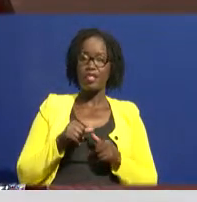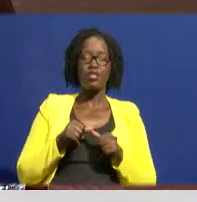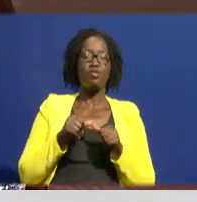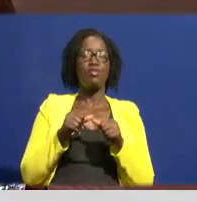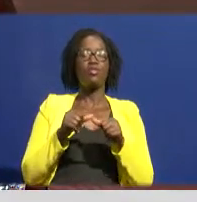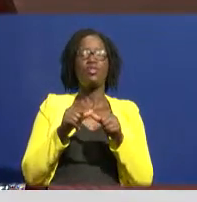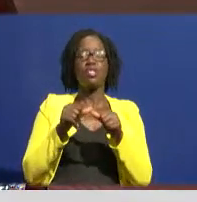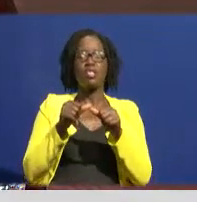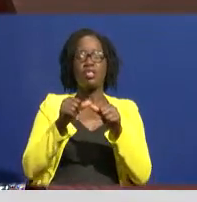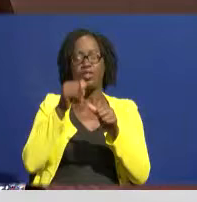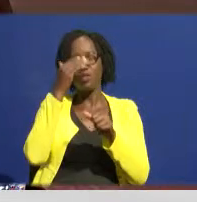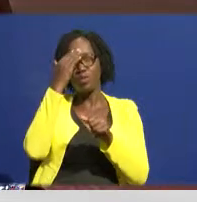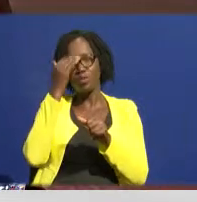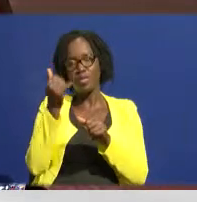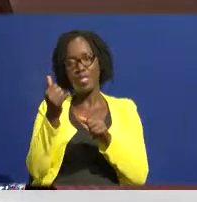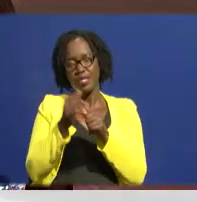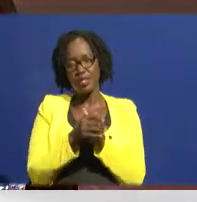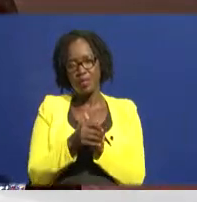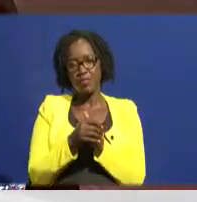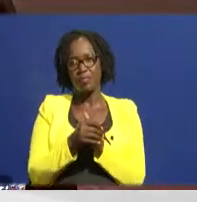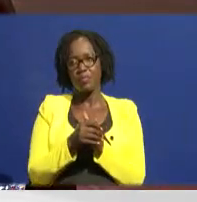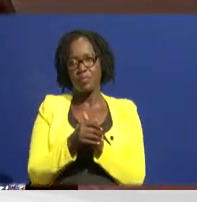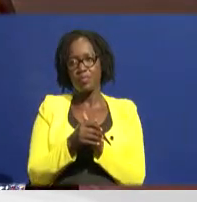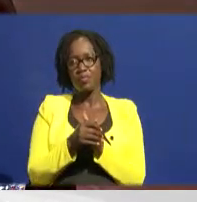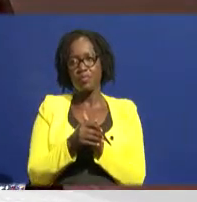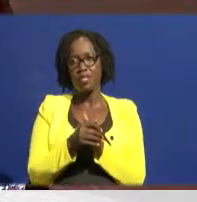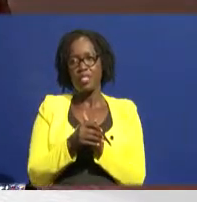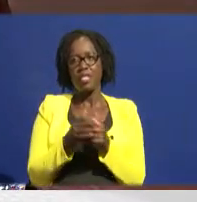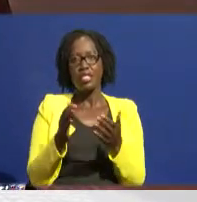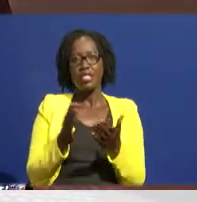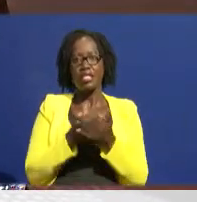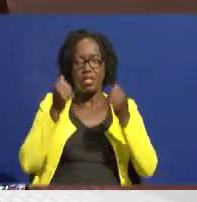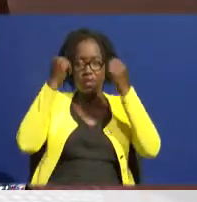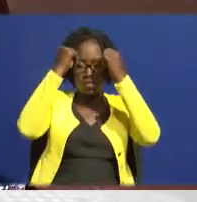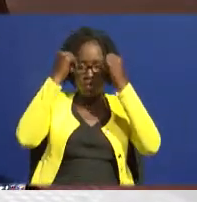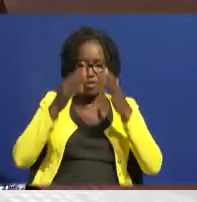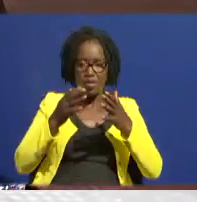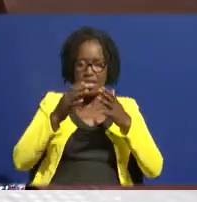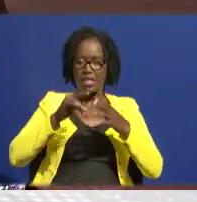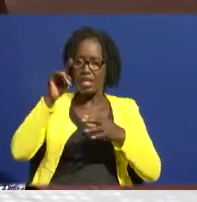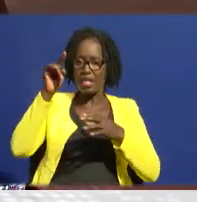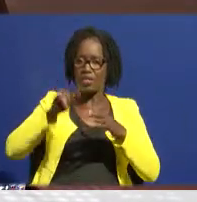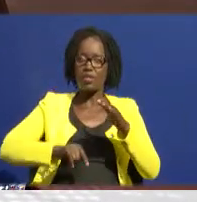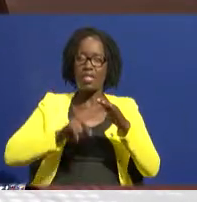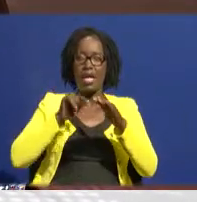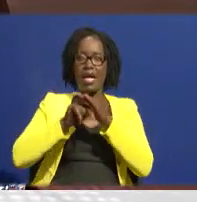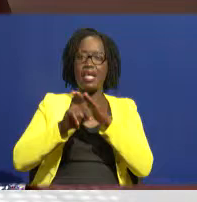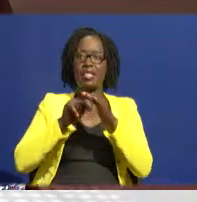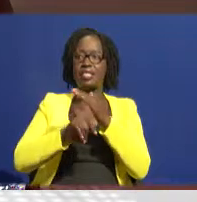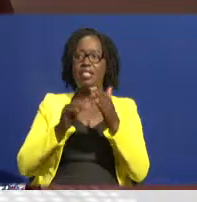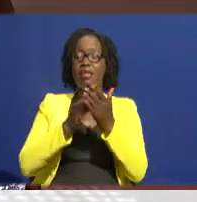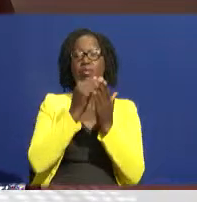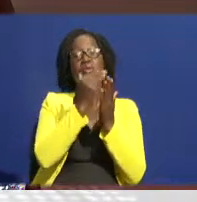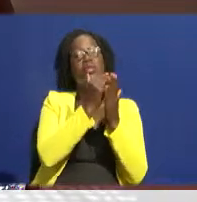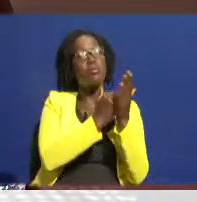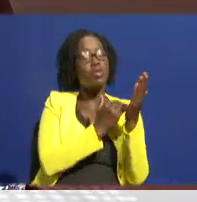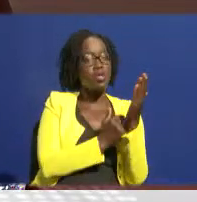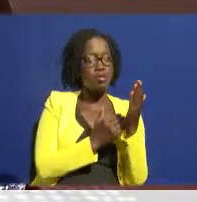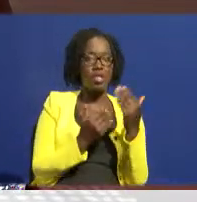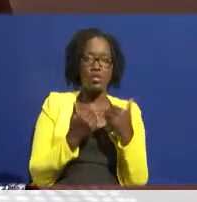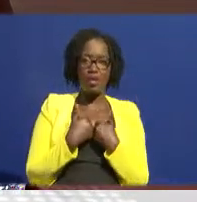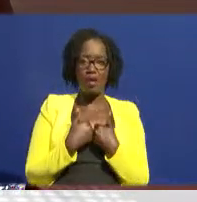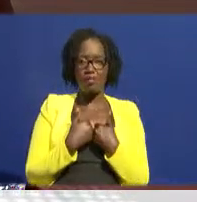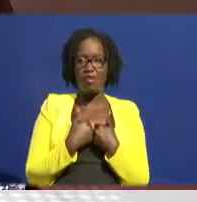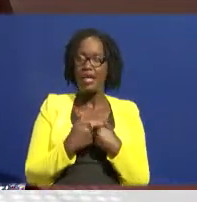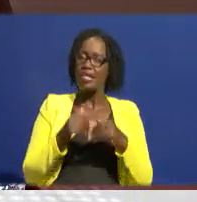continued because, you know, there are some of the students who have not been able to access some of these programs that we have,